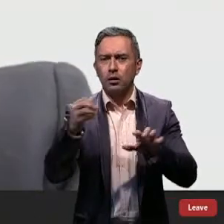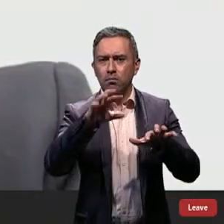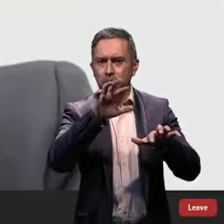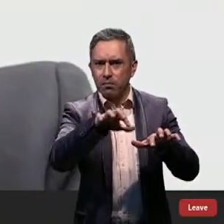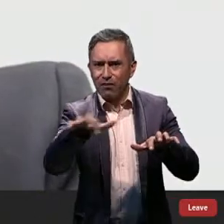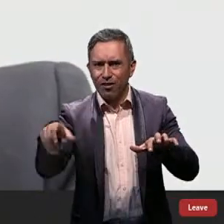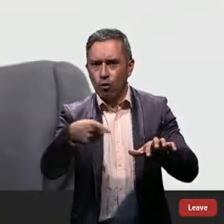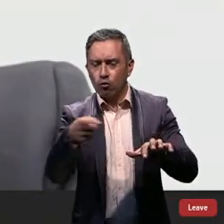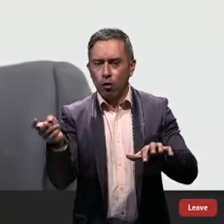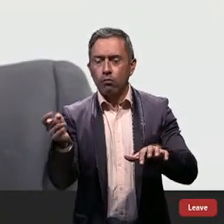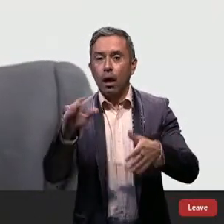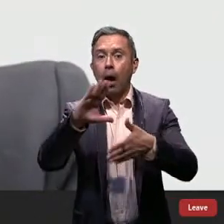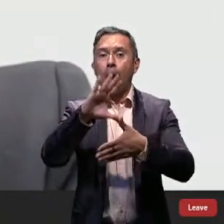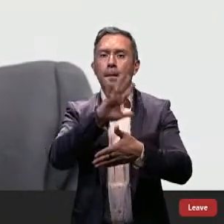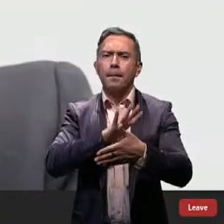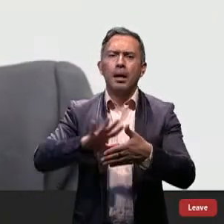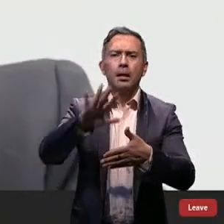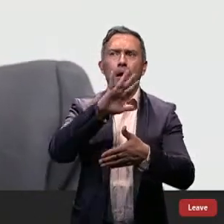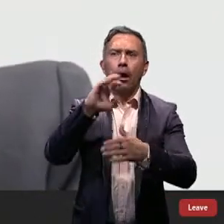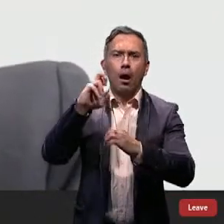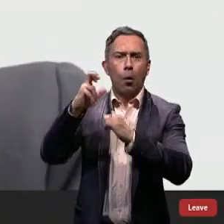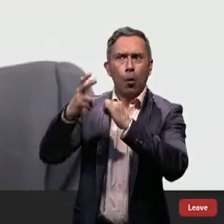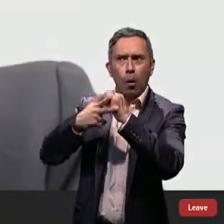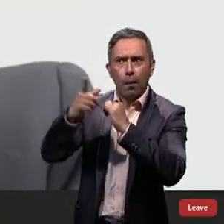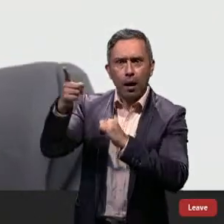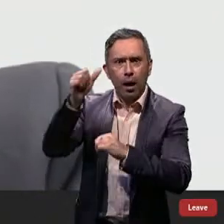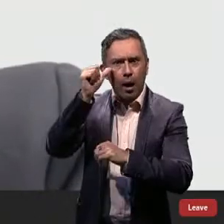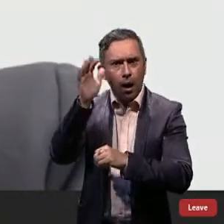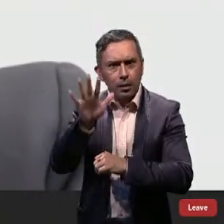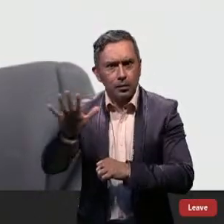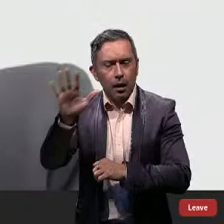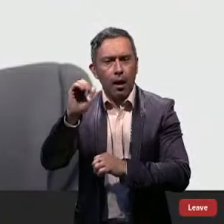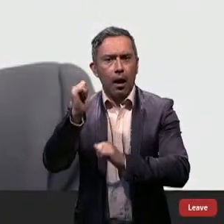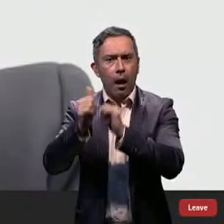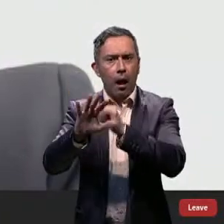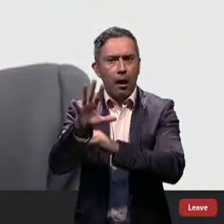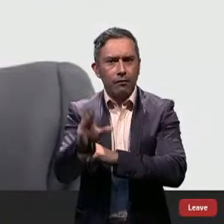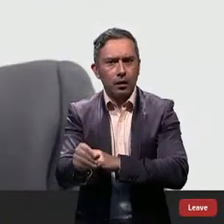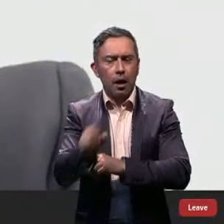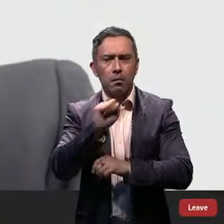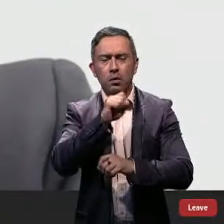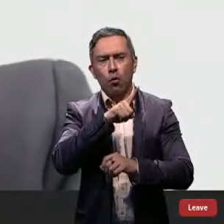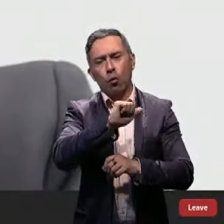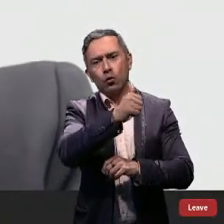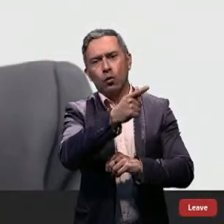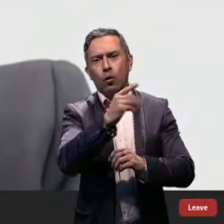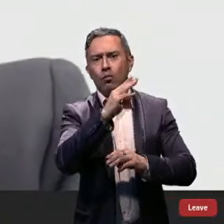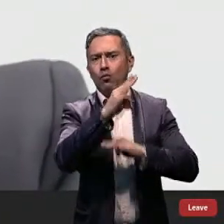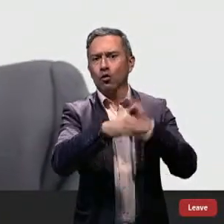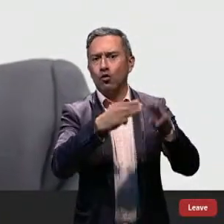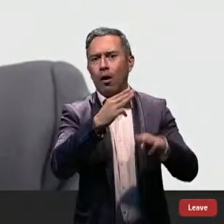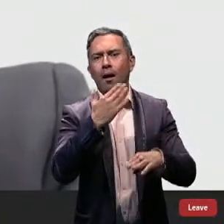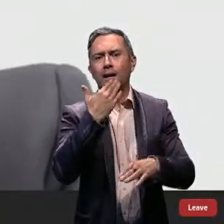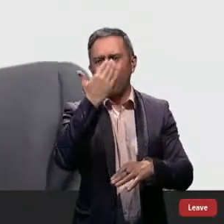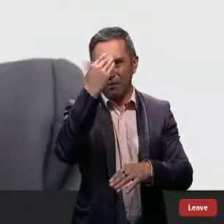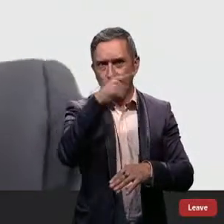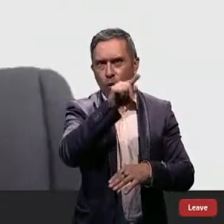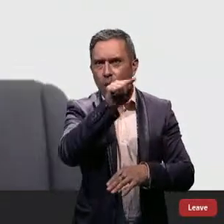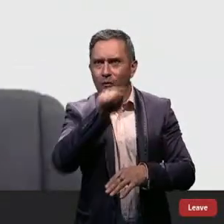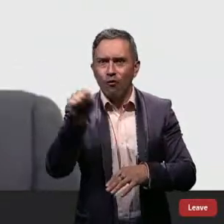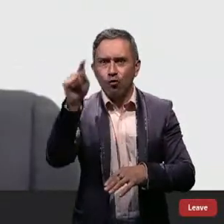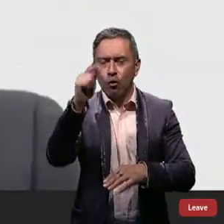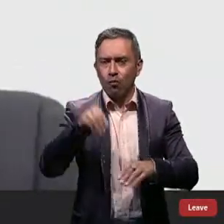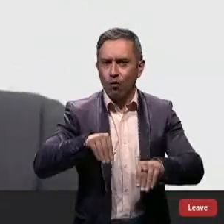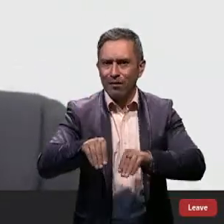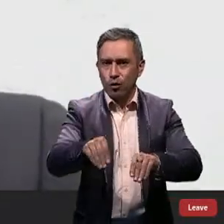of institutions that are being mobilized in America, Europe, Asia, Africa, and in the Arab world. We